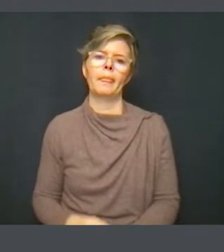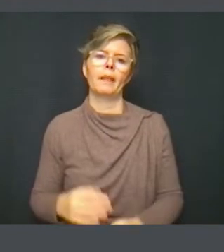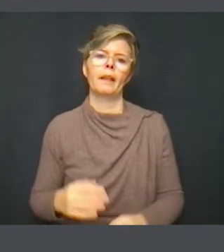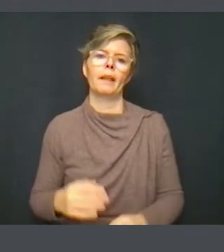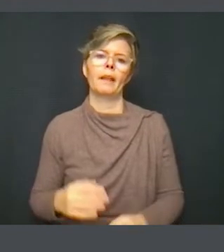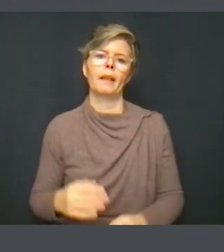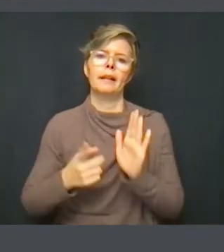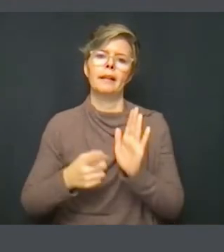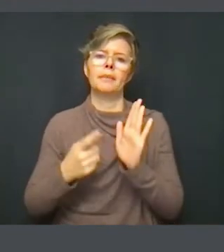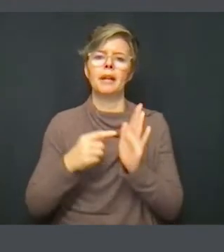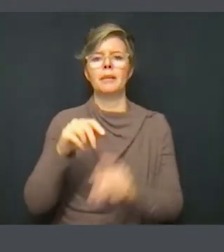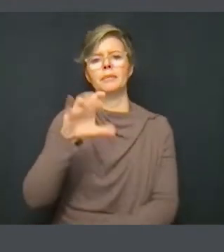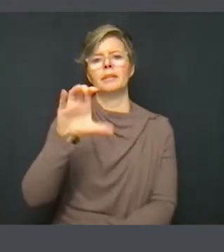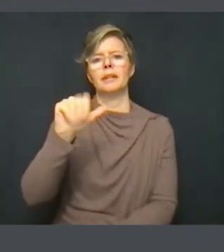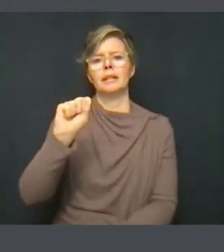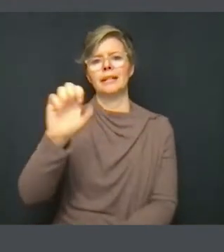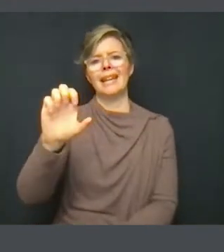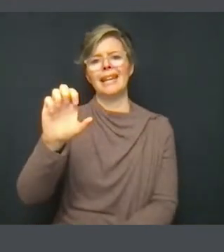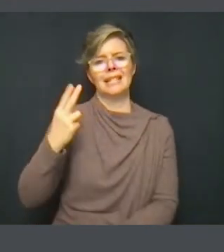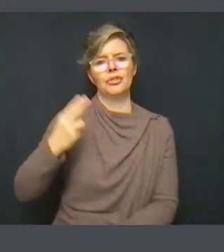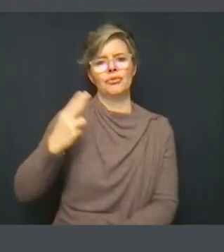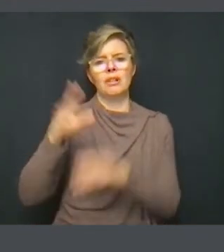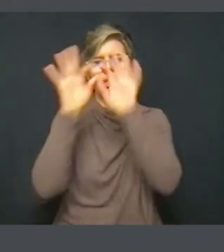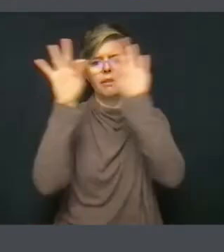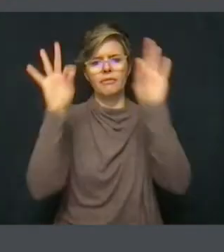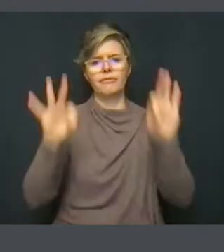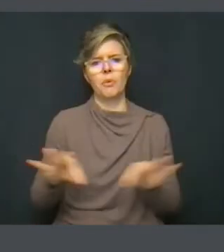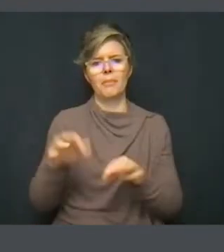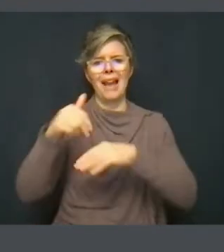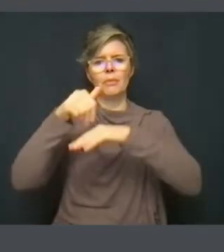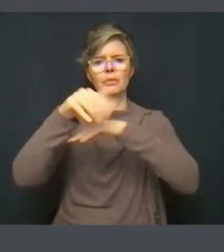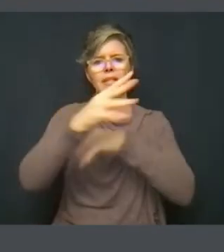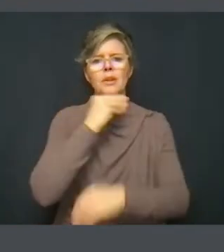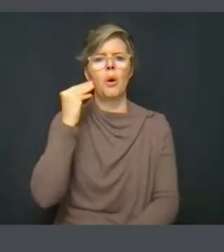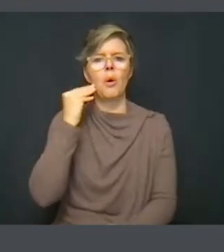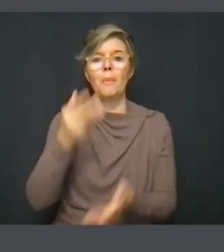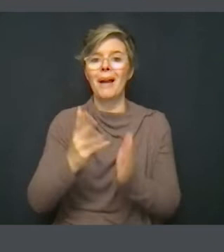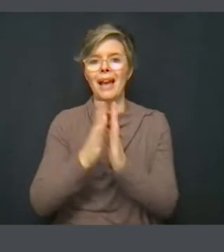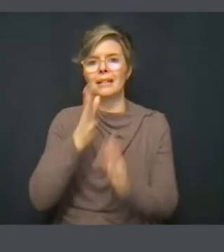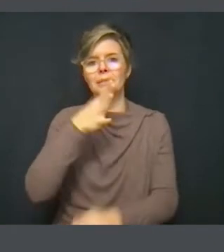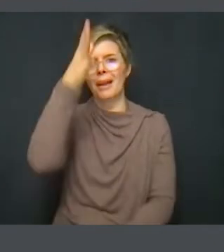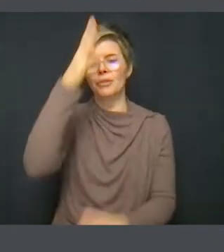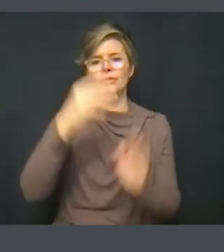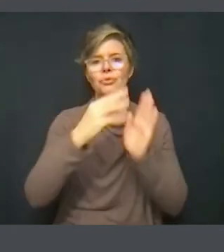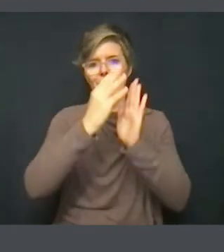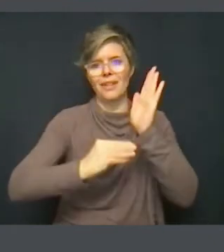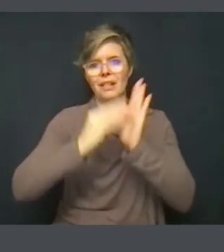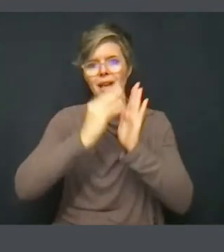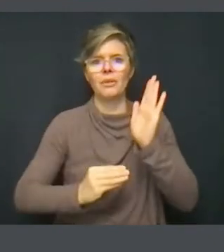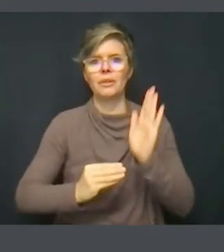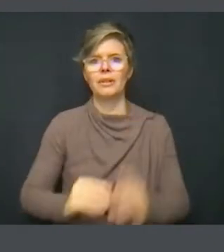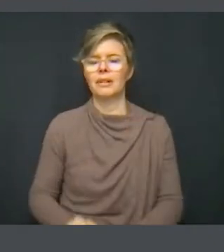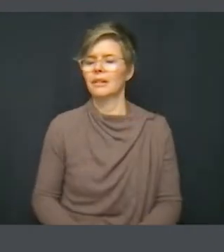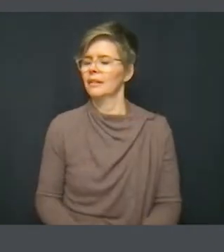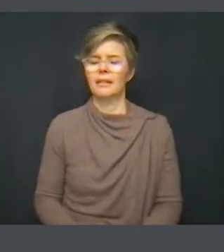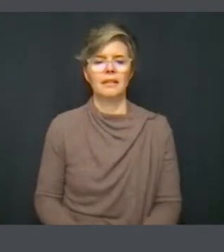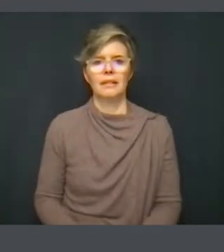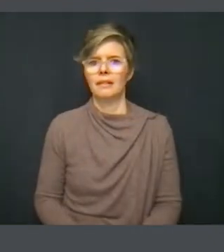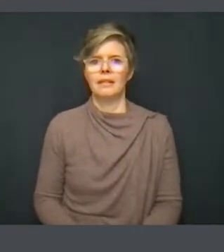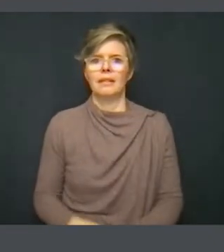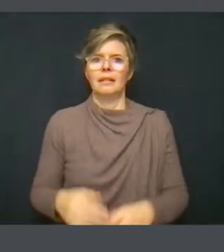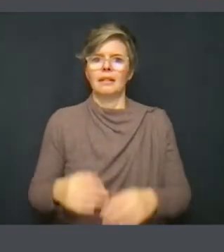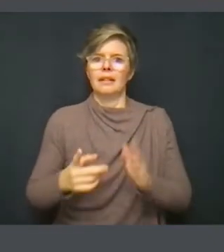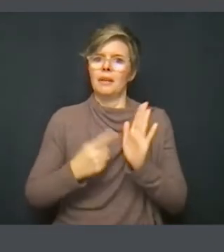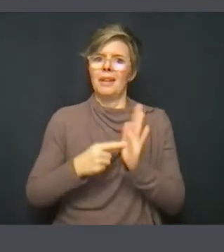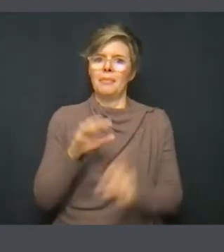history form home with the parents, and we're just going to assume that they'll fill it out and that they know what they're answering. Trust me, with dual language learning